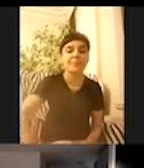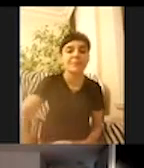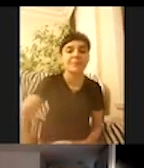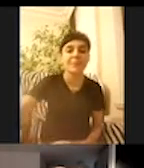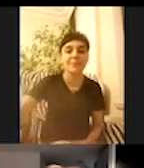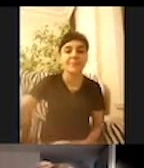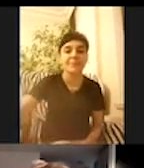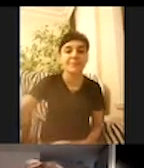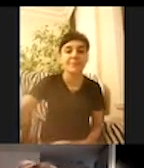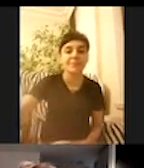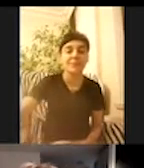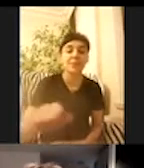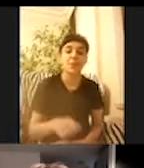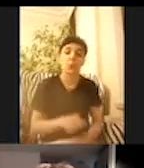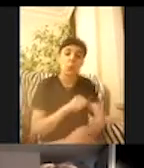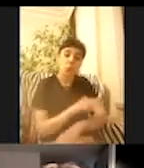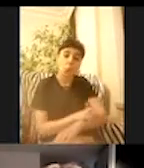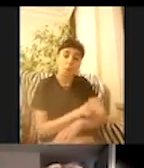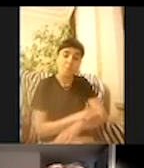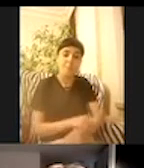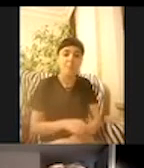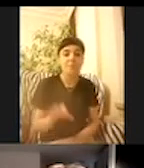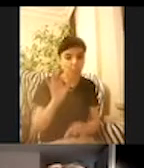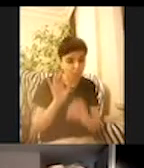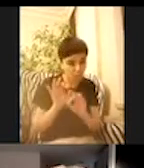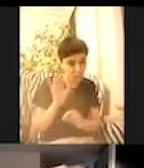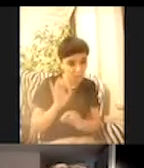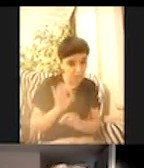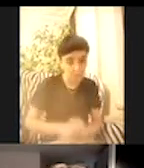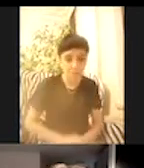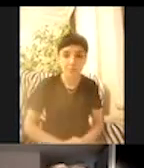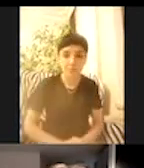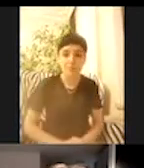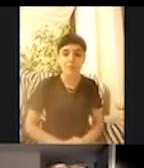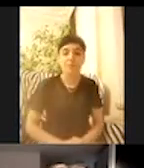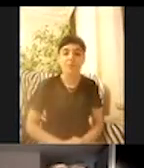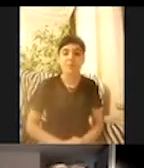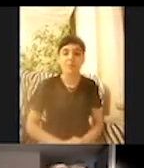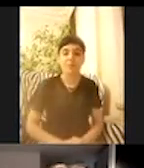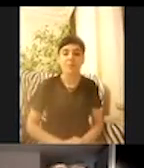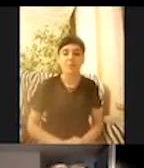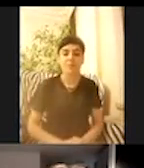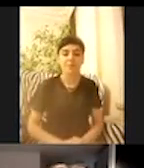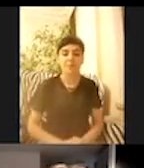the Moluccan background, because we got like a tattoo history, and that has been erased